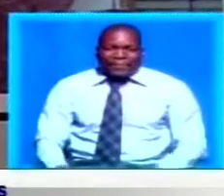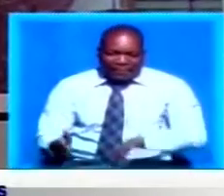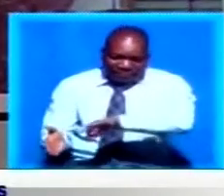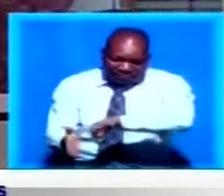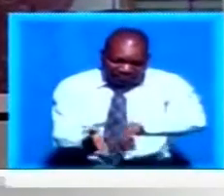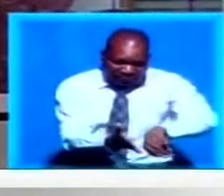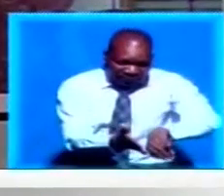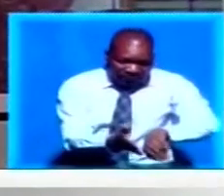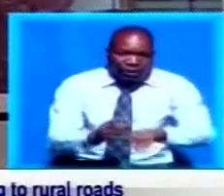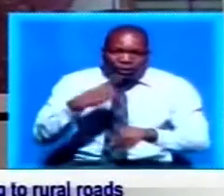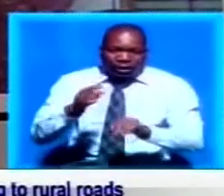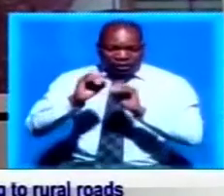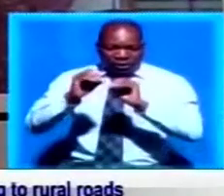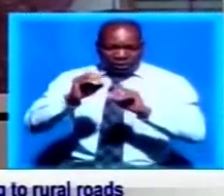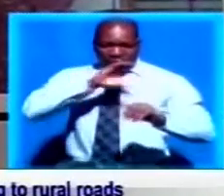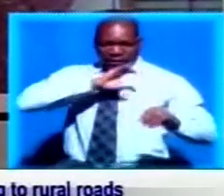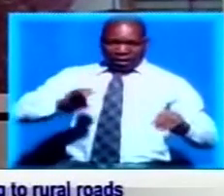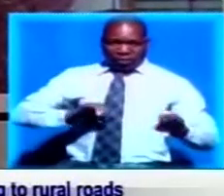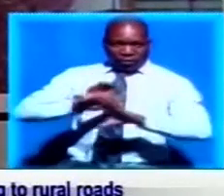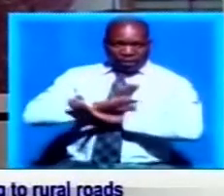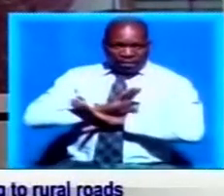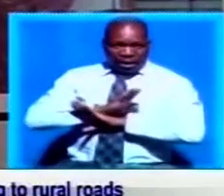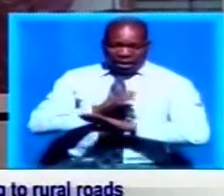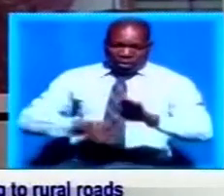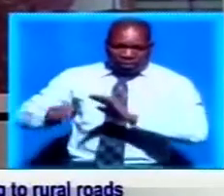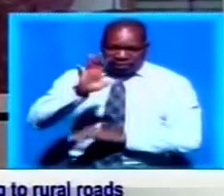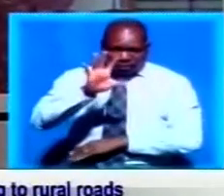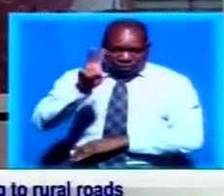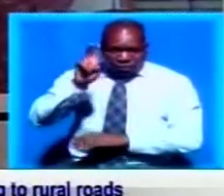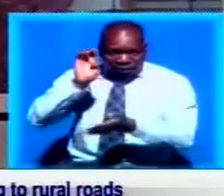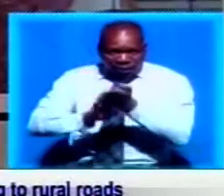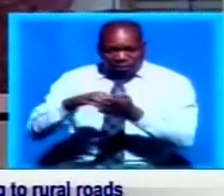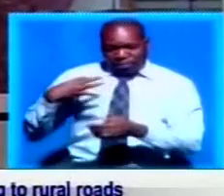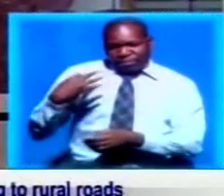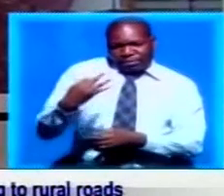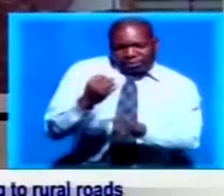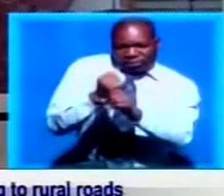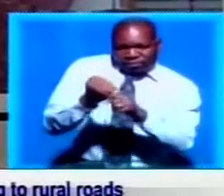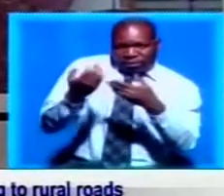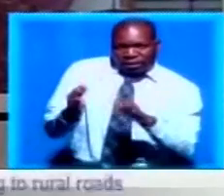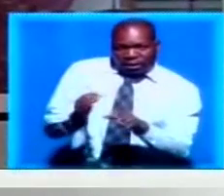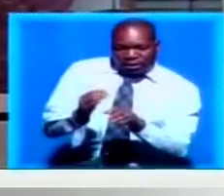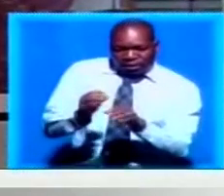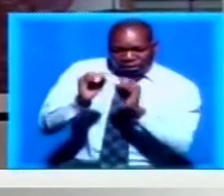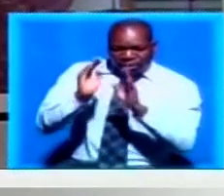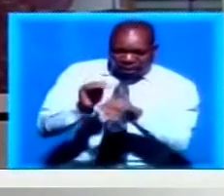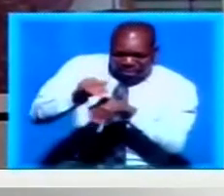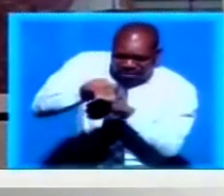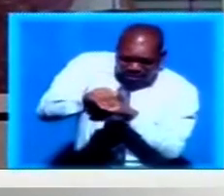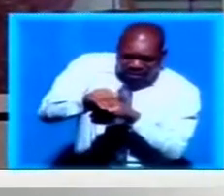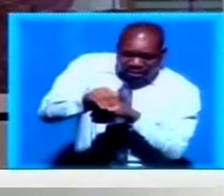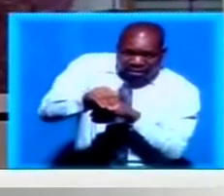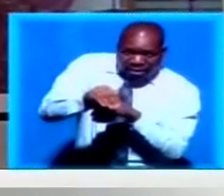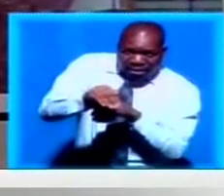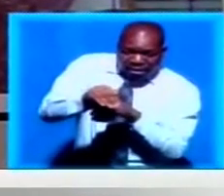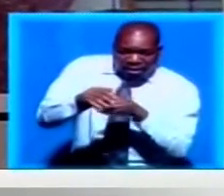Teaching Council of Zambia says it has received in excess of 52,000 applications for the ongoing teachers registration exercise. Teaching